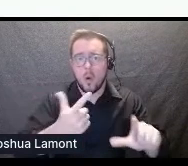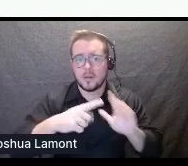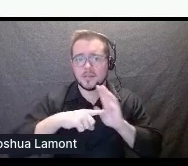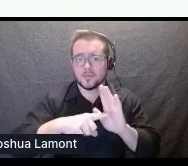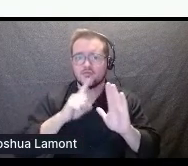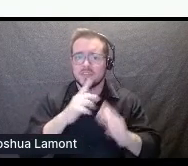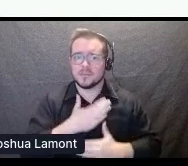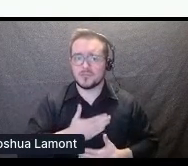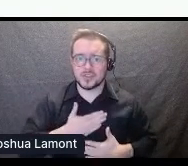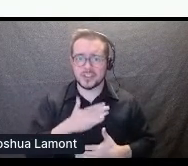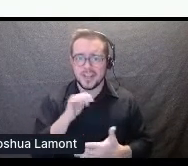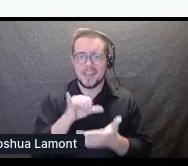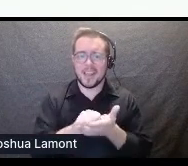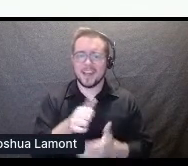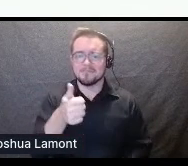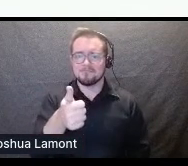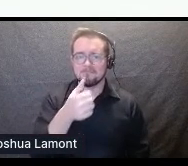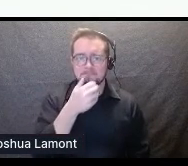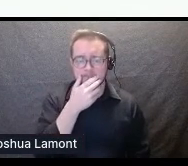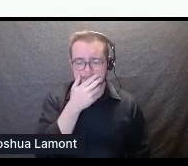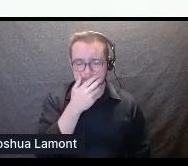appreciate the participation there.